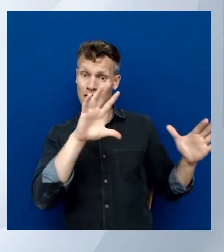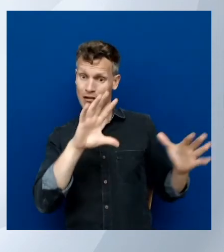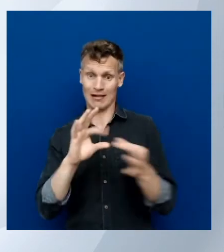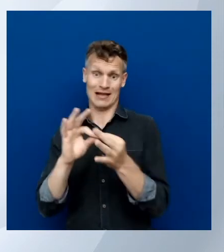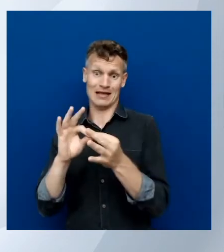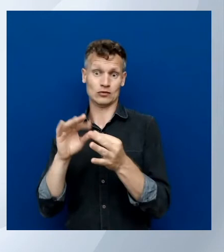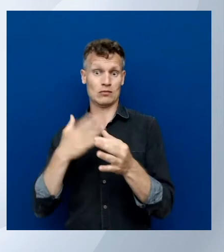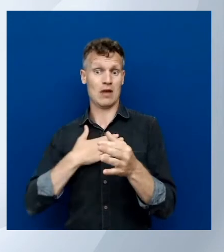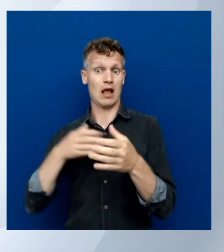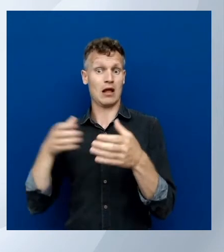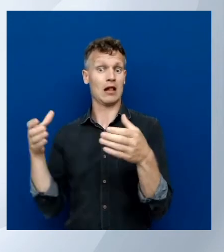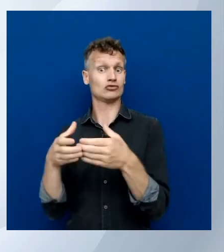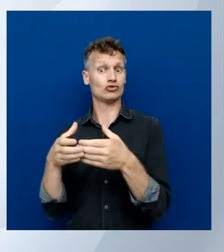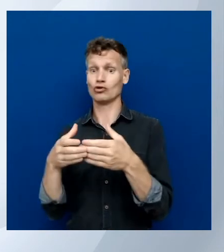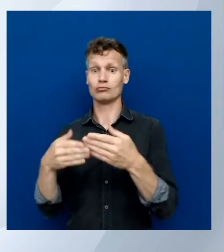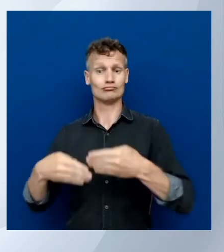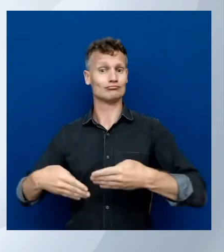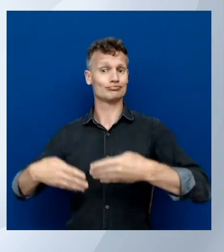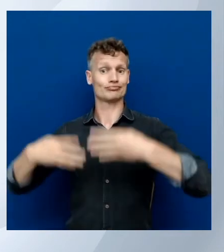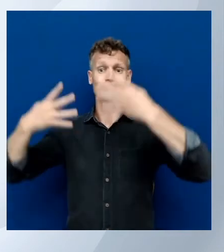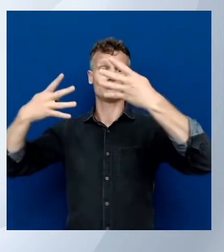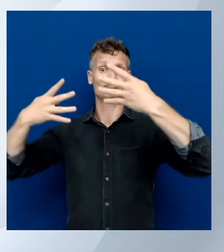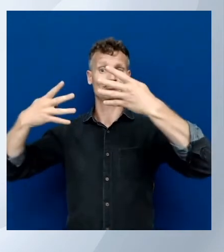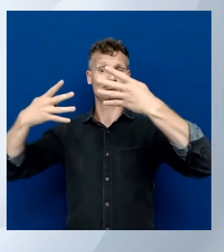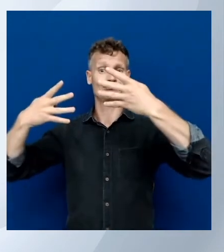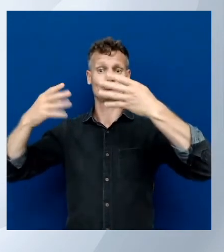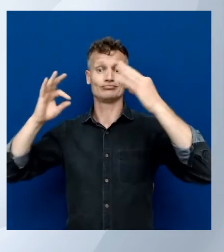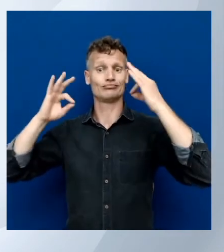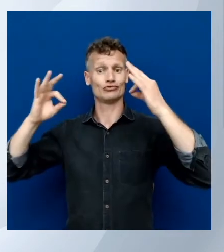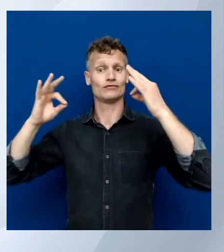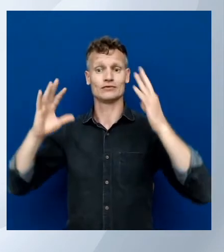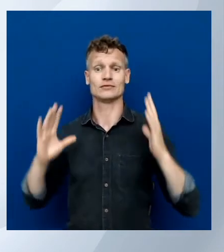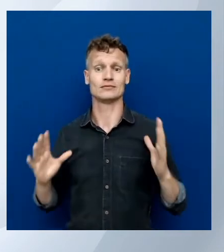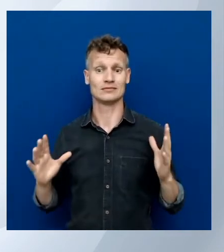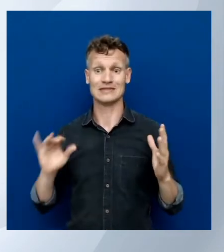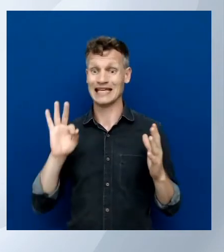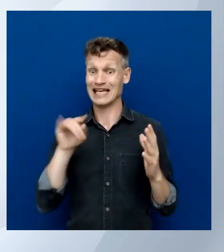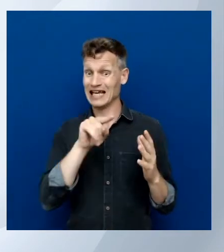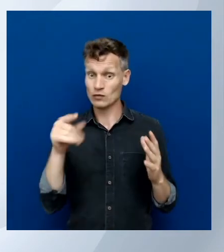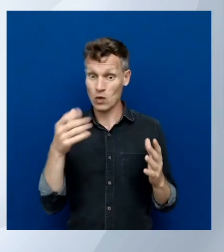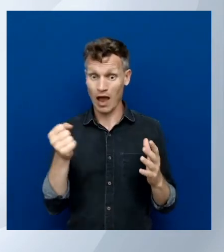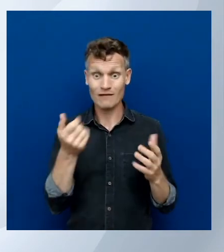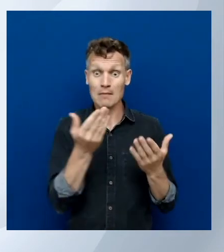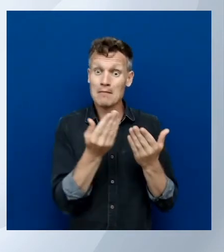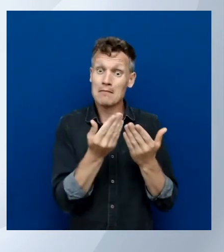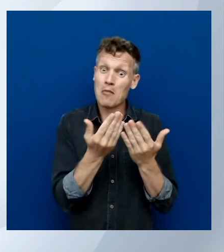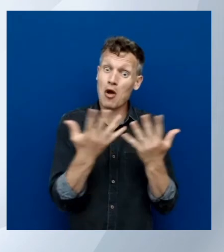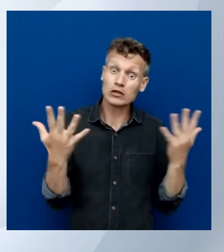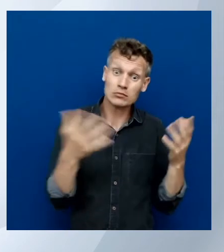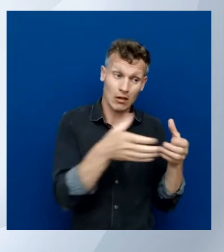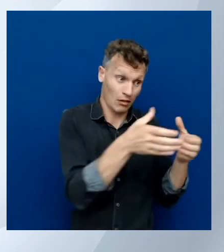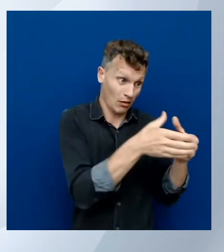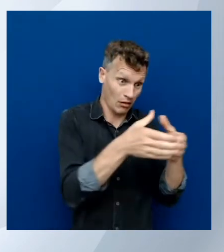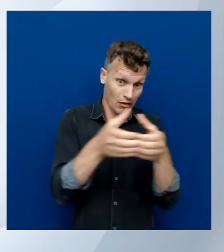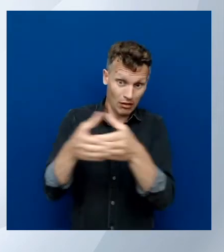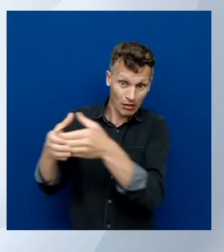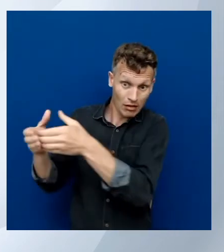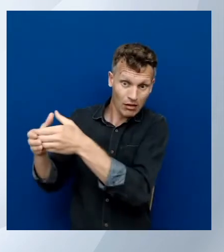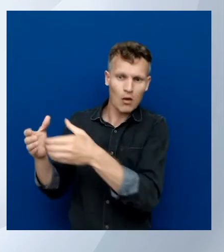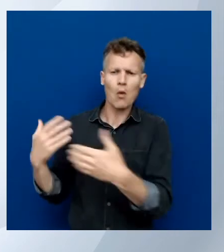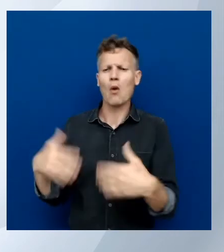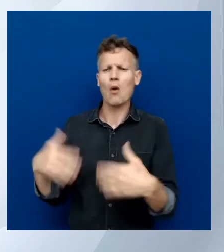Especially if you have multiple clusters, this is way easier than doing it by running your own